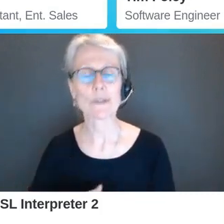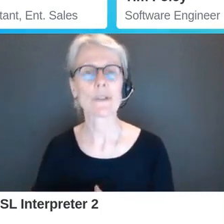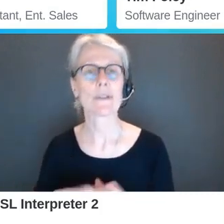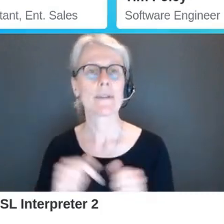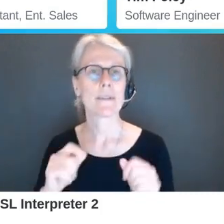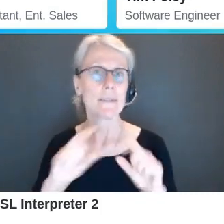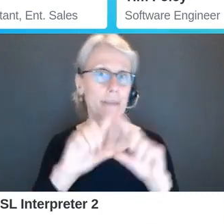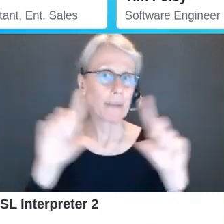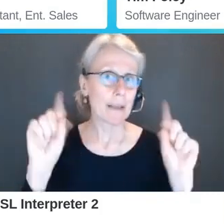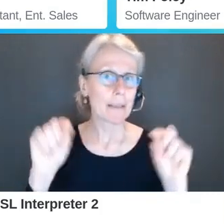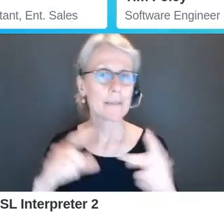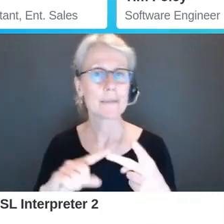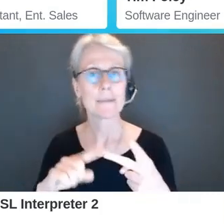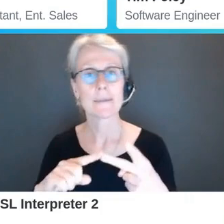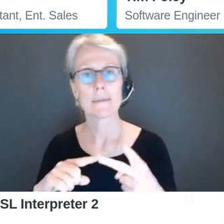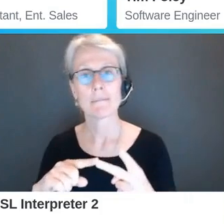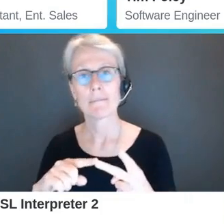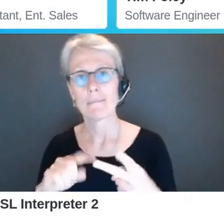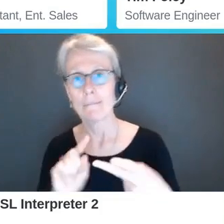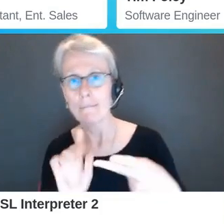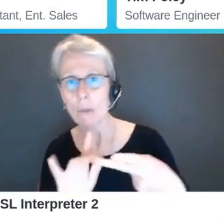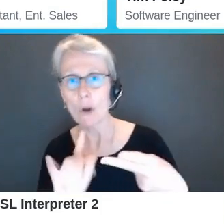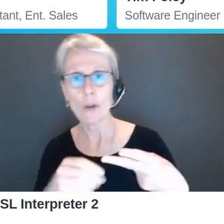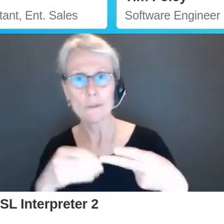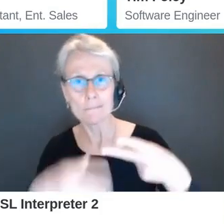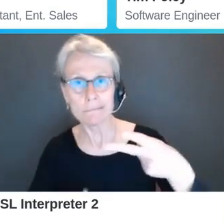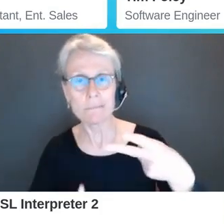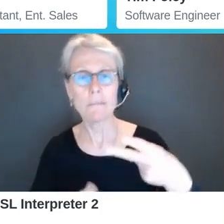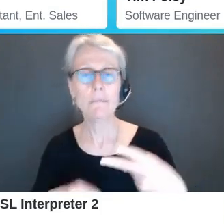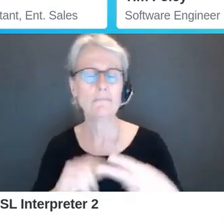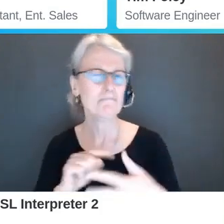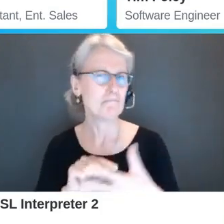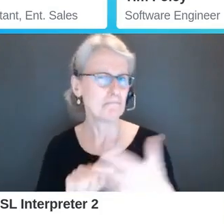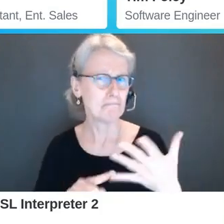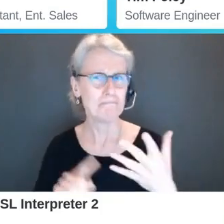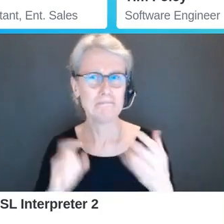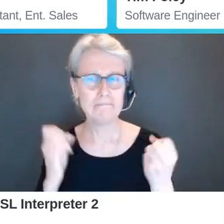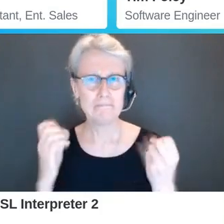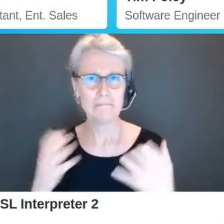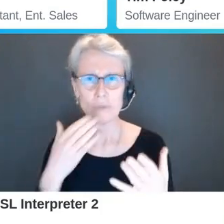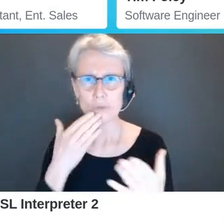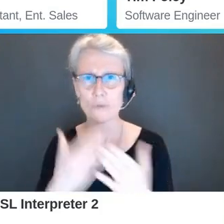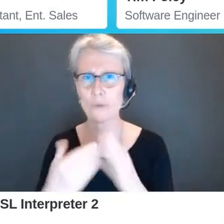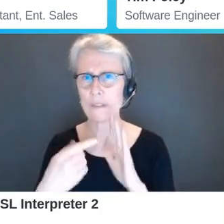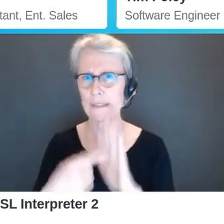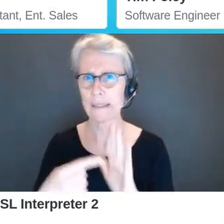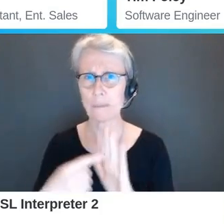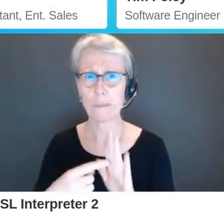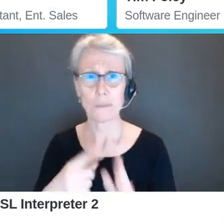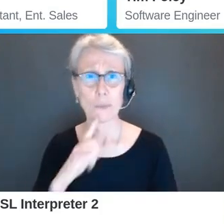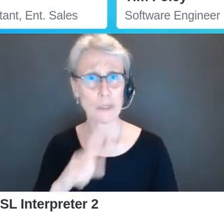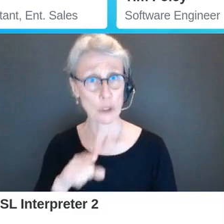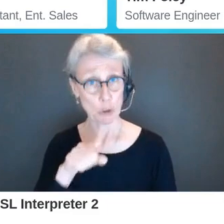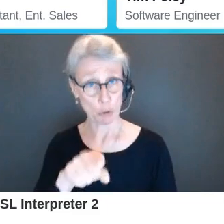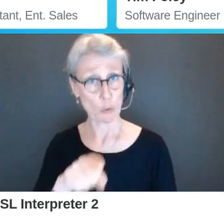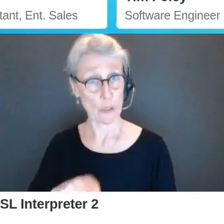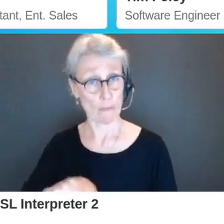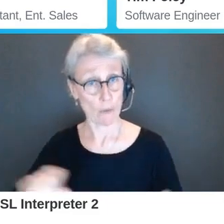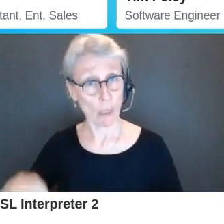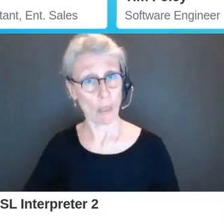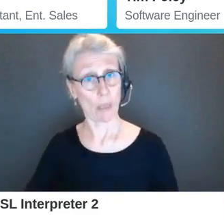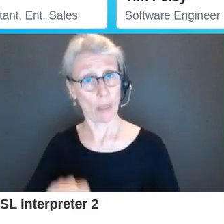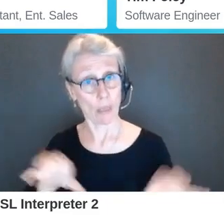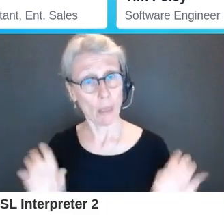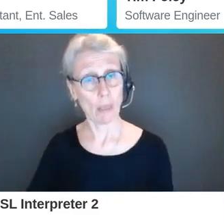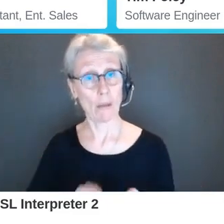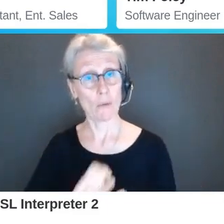downs, so much cool stuff, but virtually none of it needs to be done by you planners out there. That was kind of our